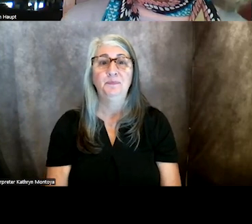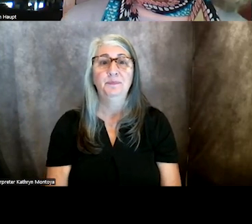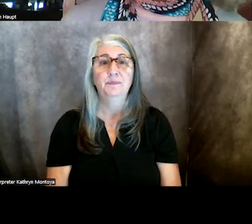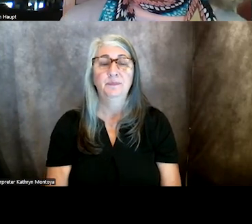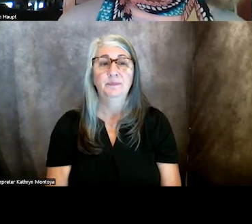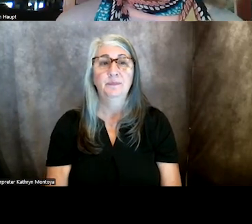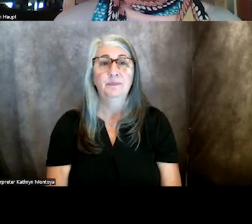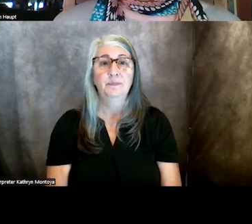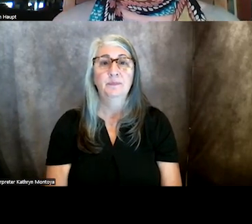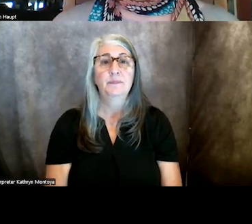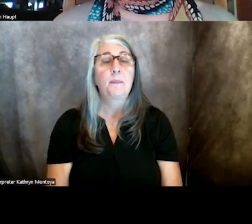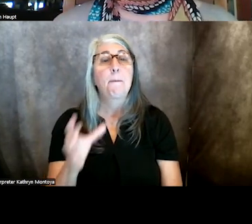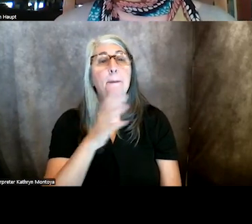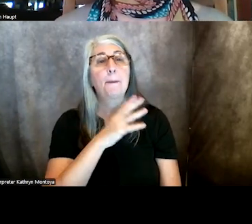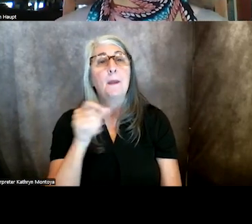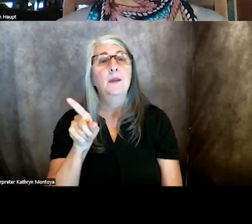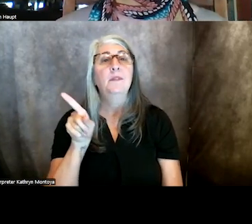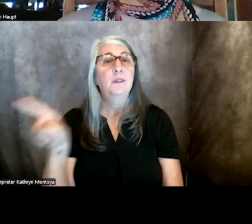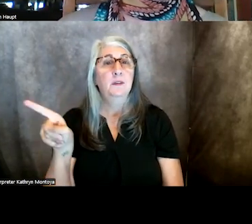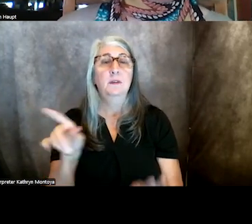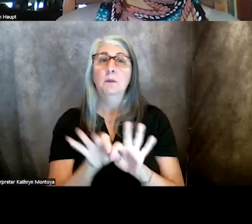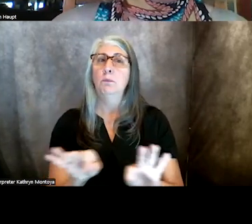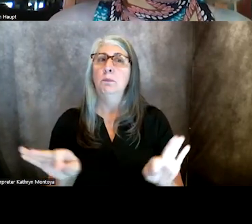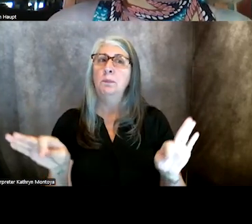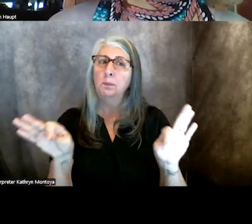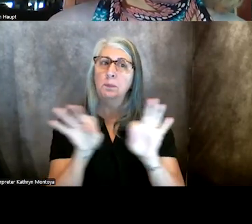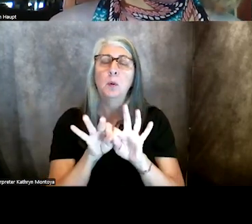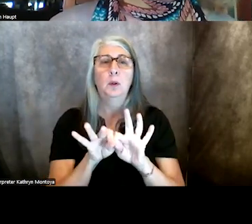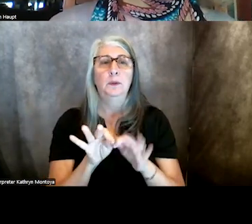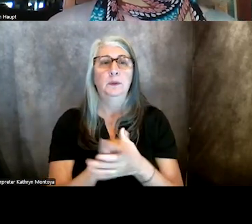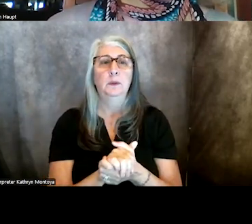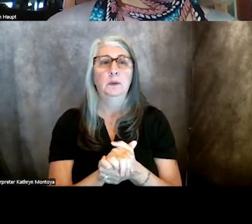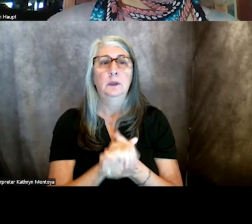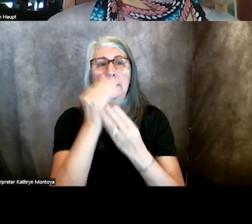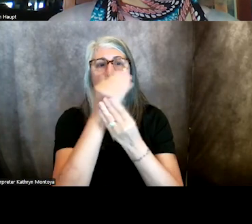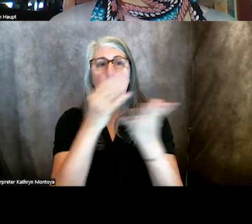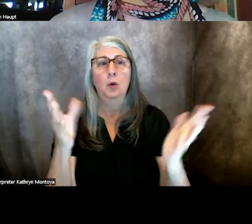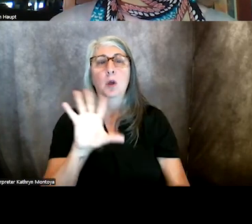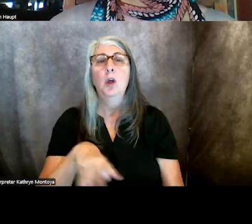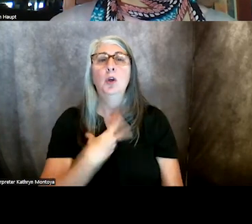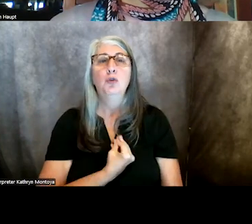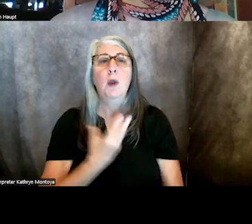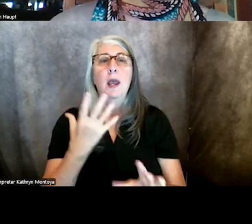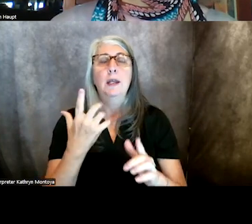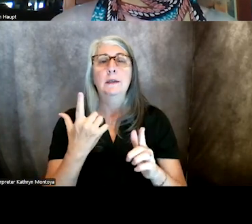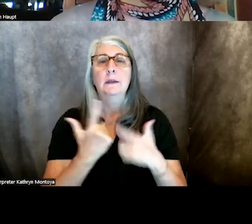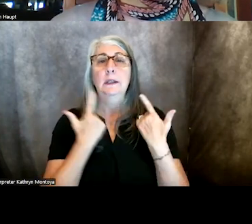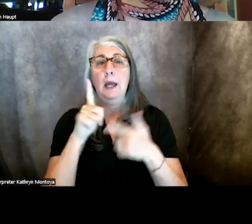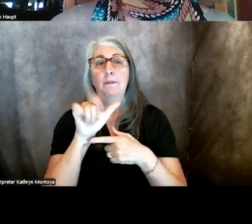And also, this is a really important piece. The Trans Lifeline has